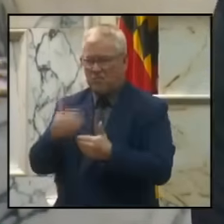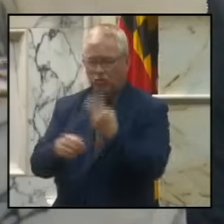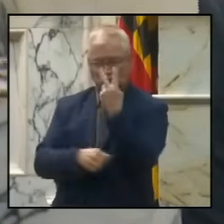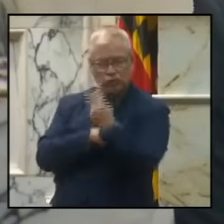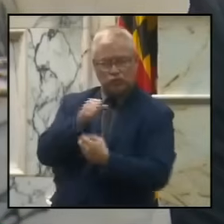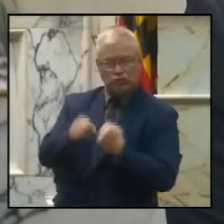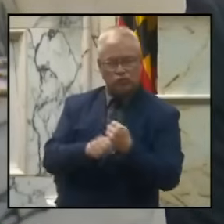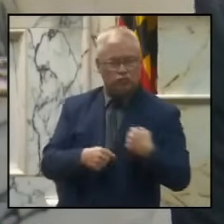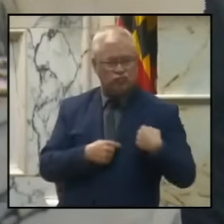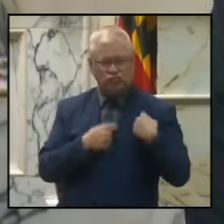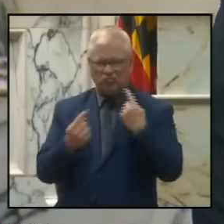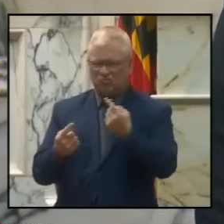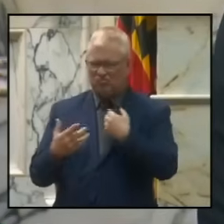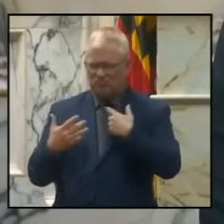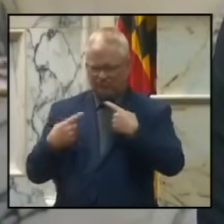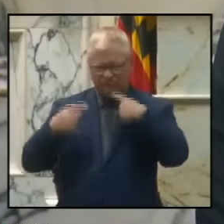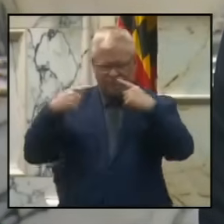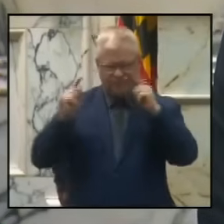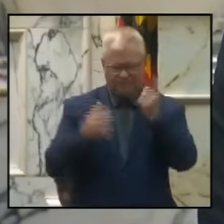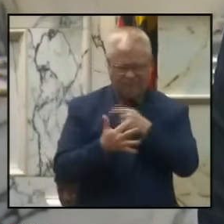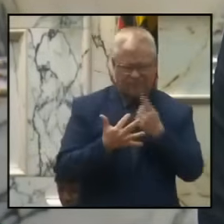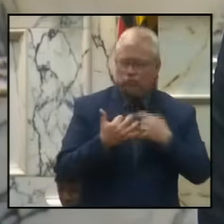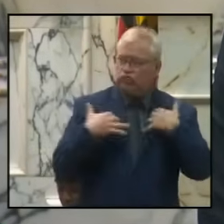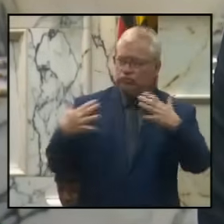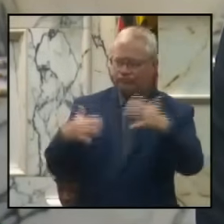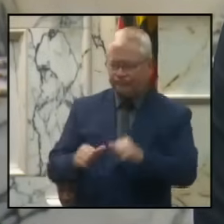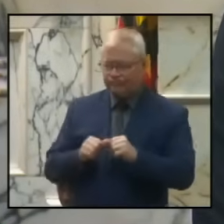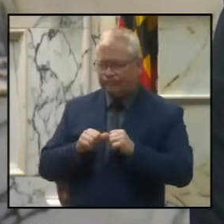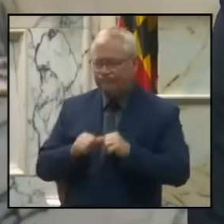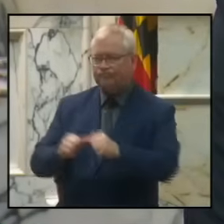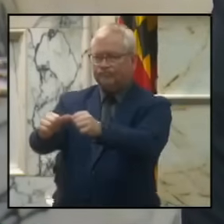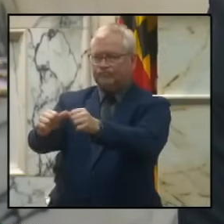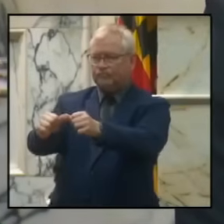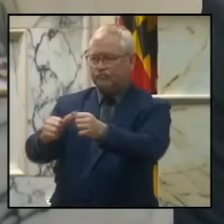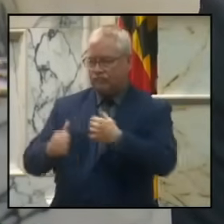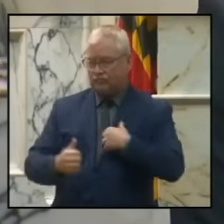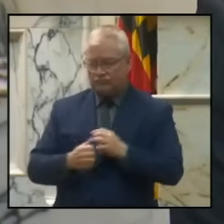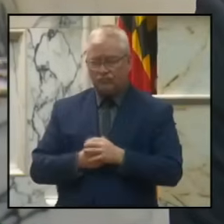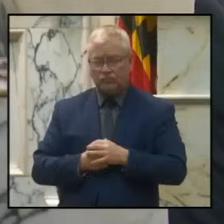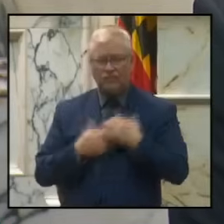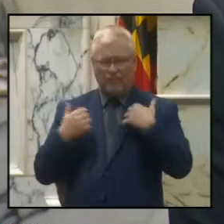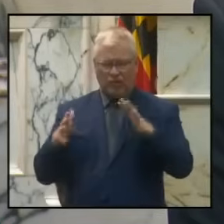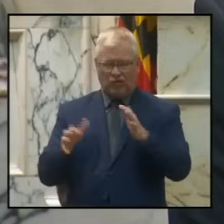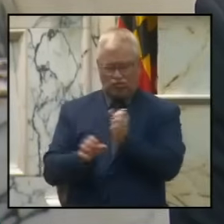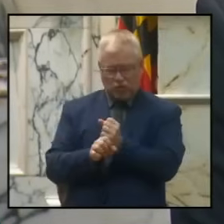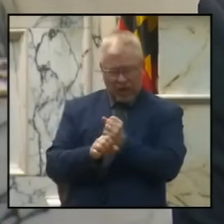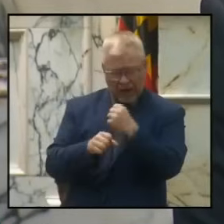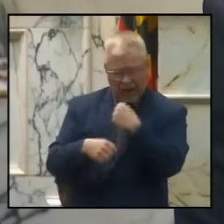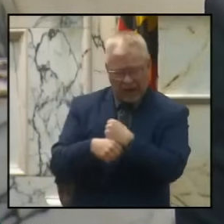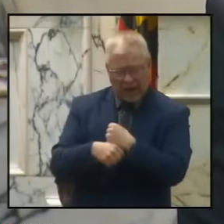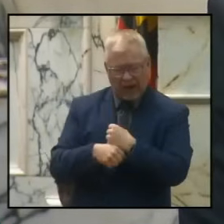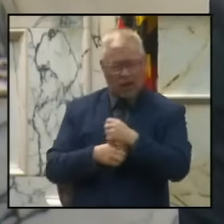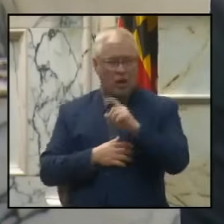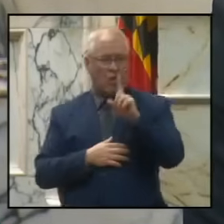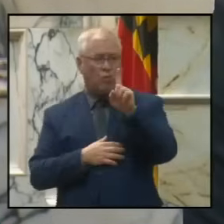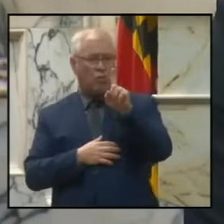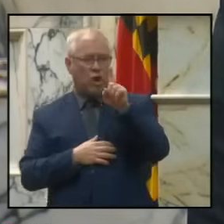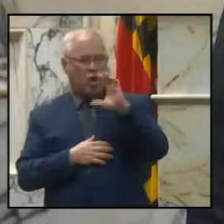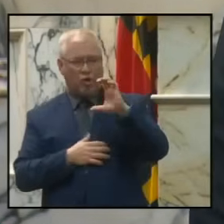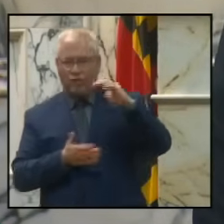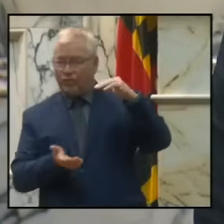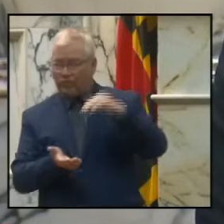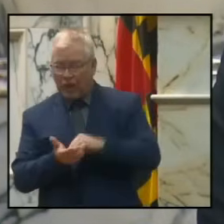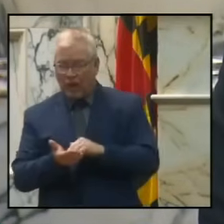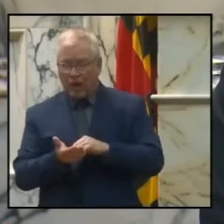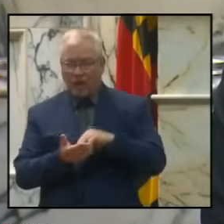that. That together, we have created nearly 100,000 Maryland jobs.